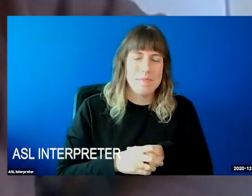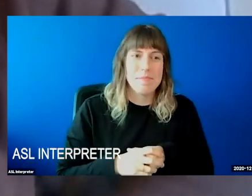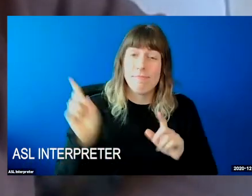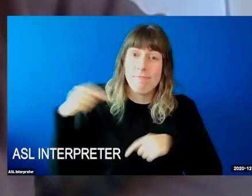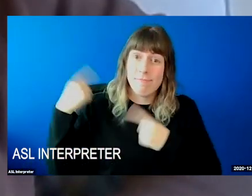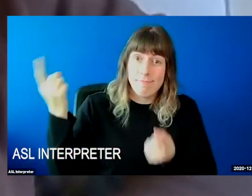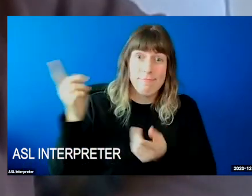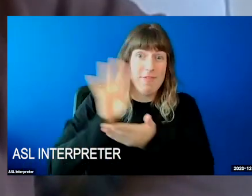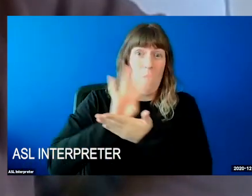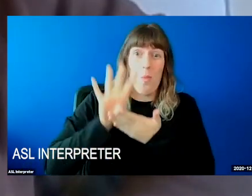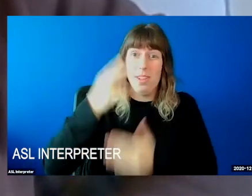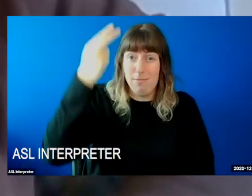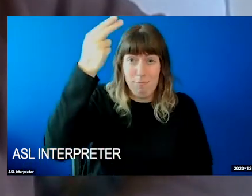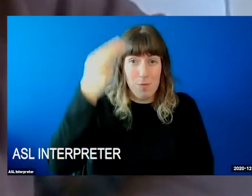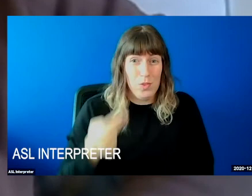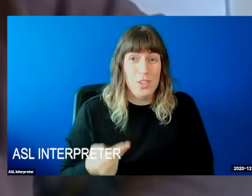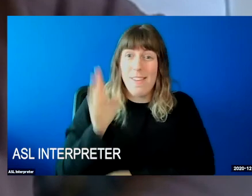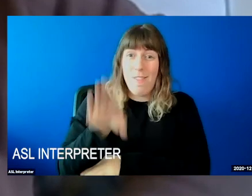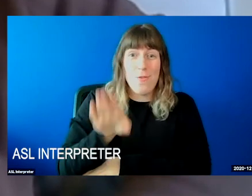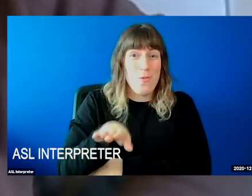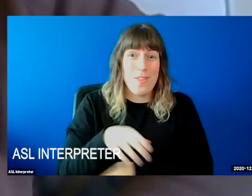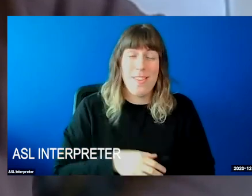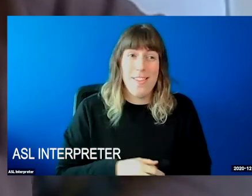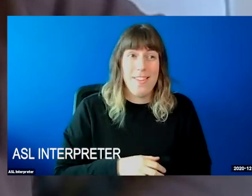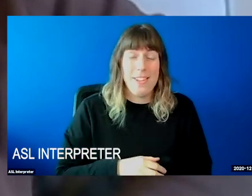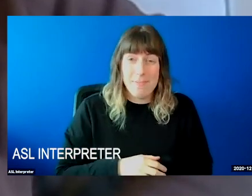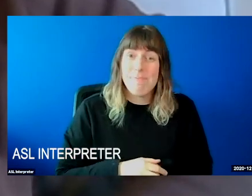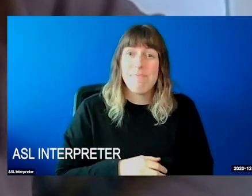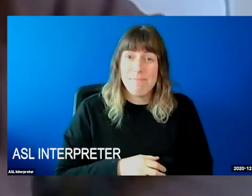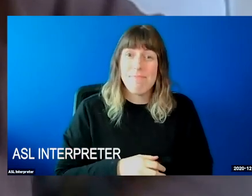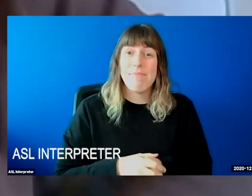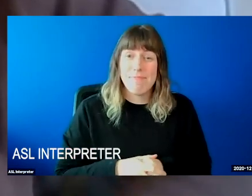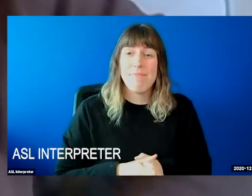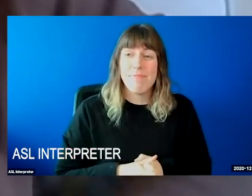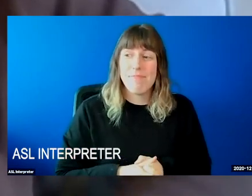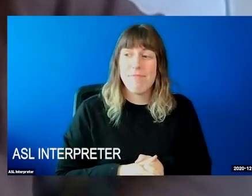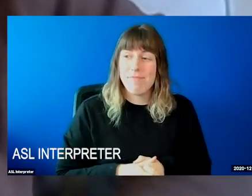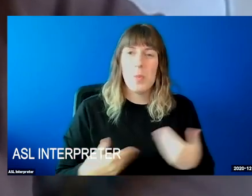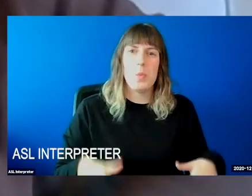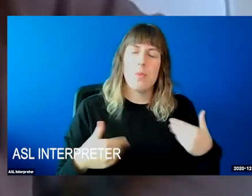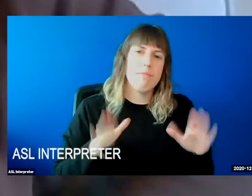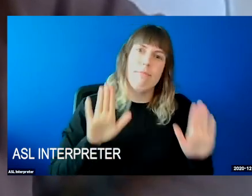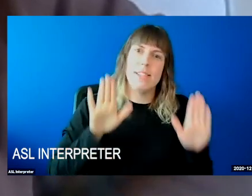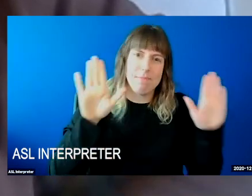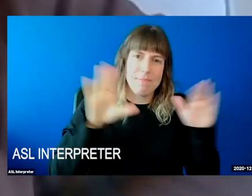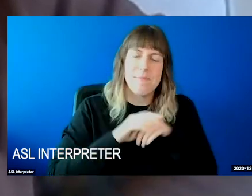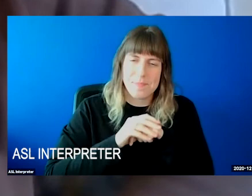Wow, we've been having this conversation every Thursday afternoon now for 4